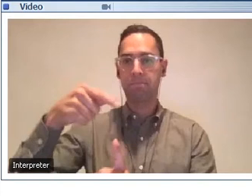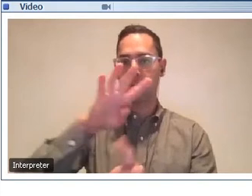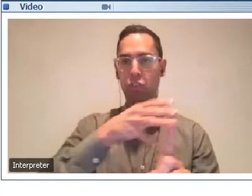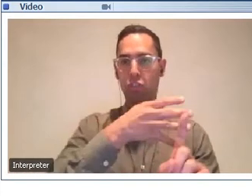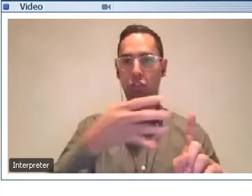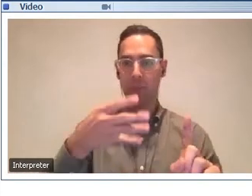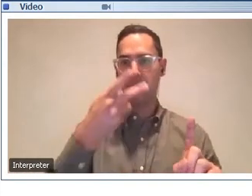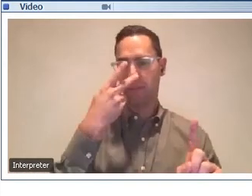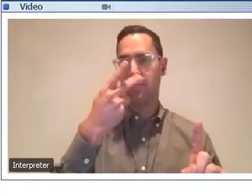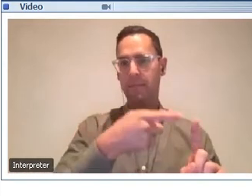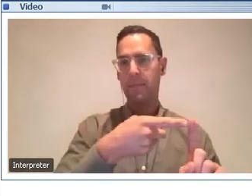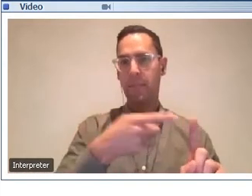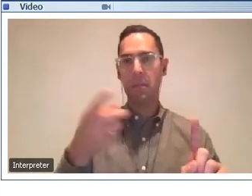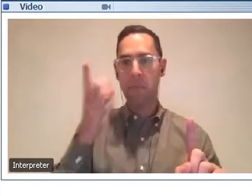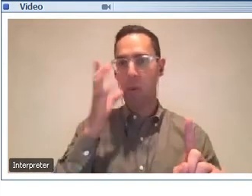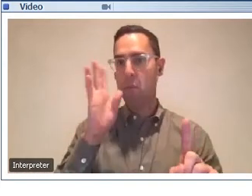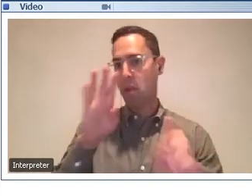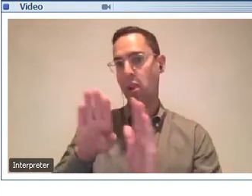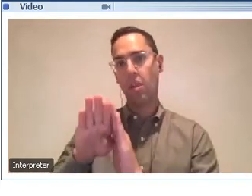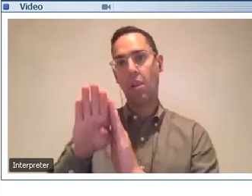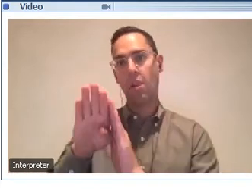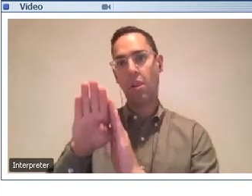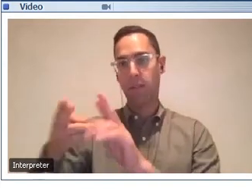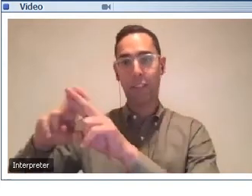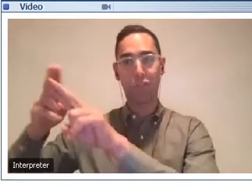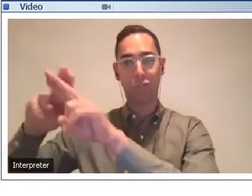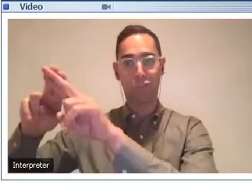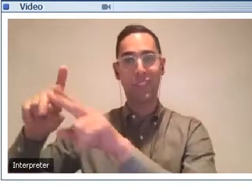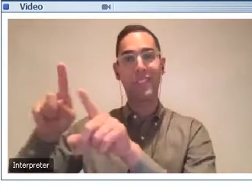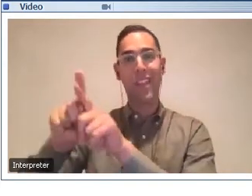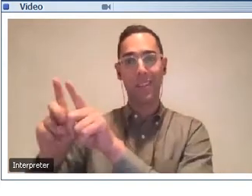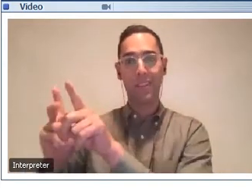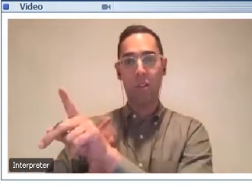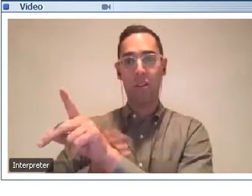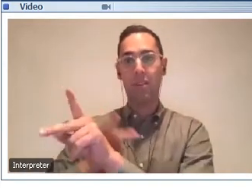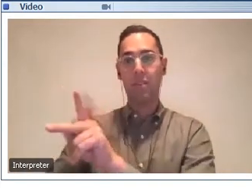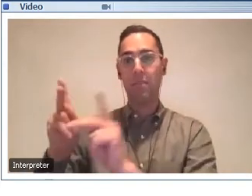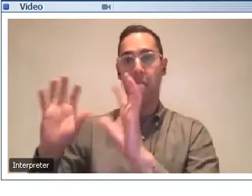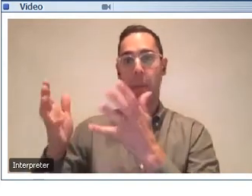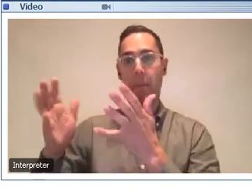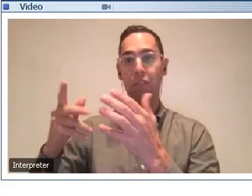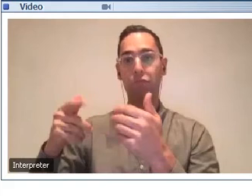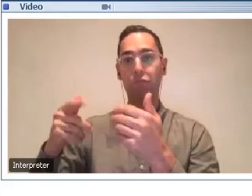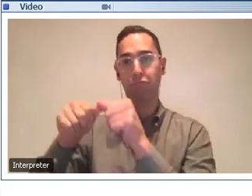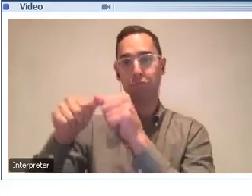expected to continue and increase as the population continues to age. Next slide, please.